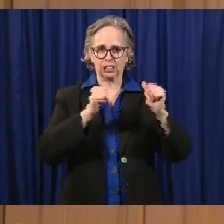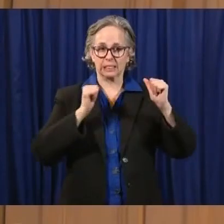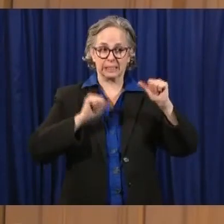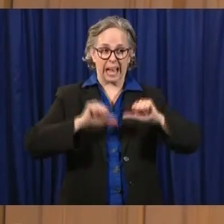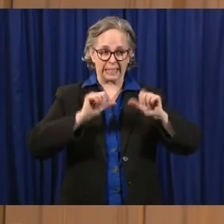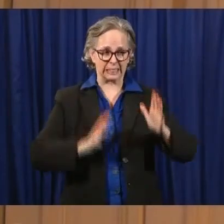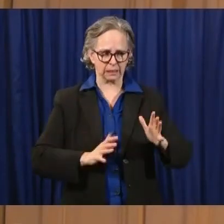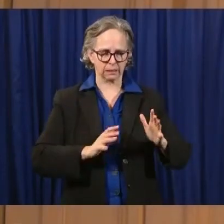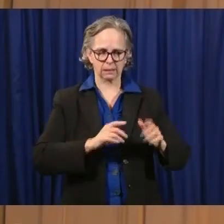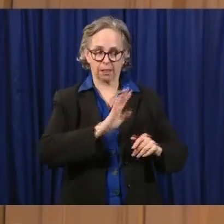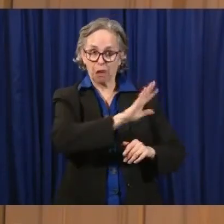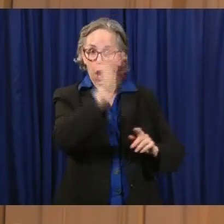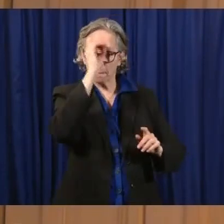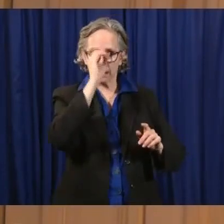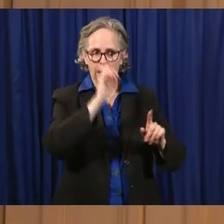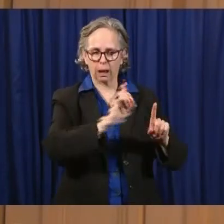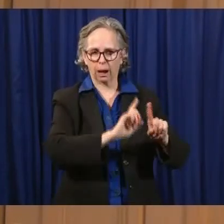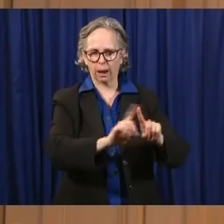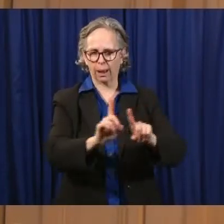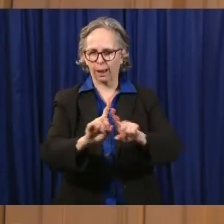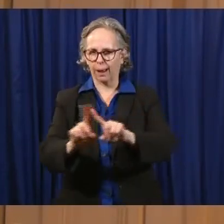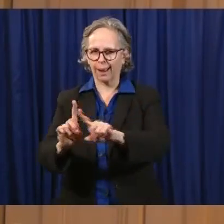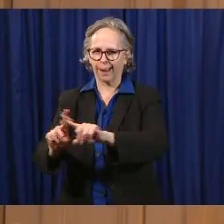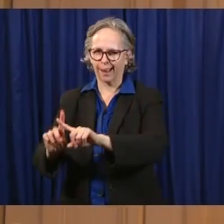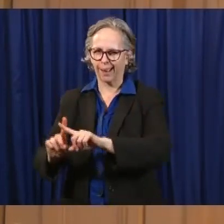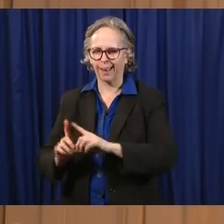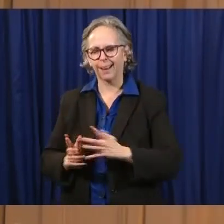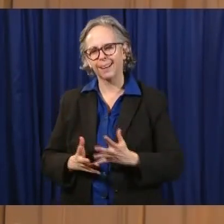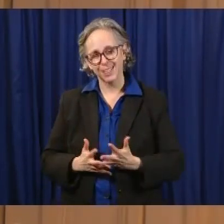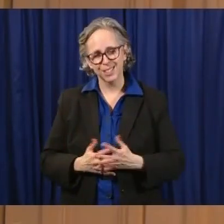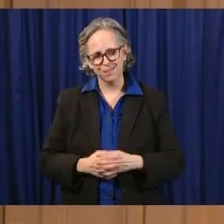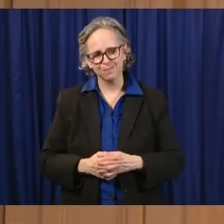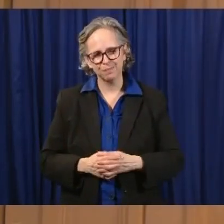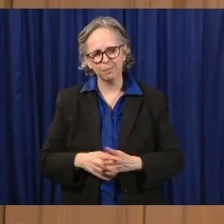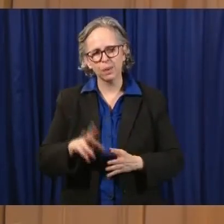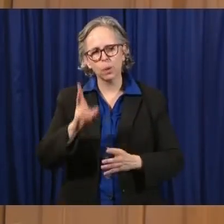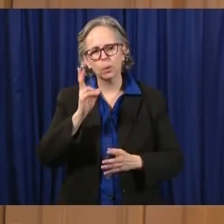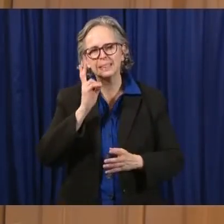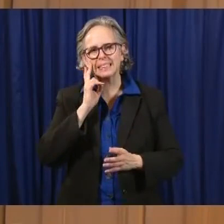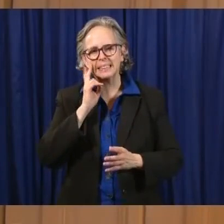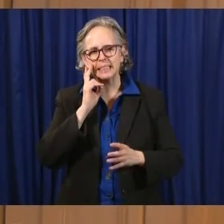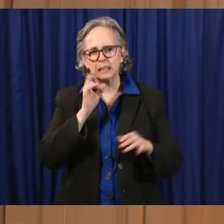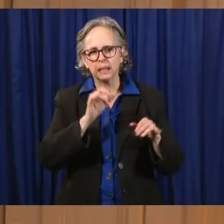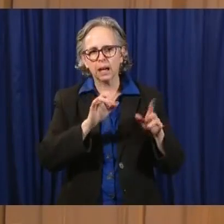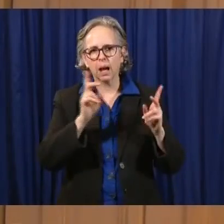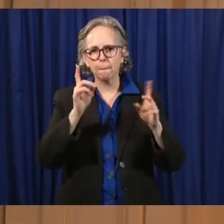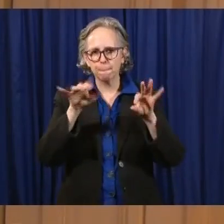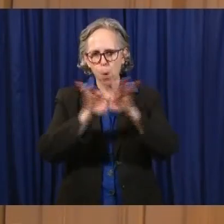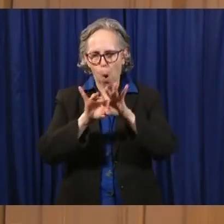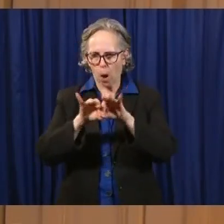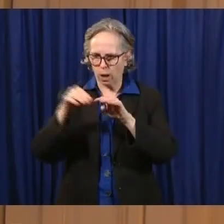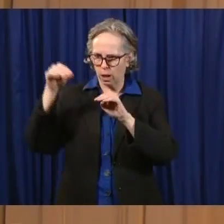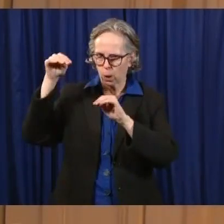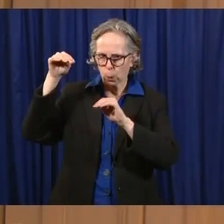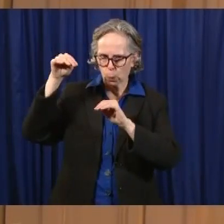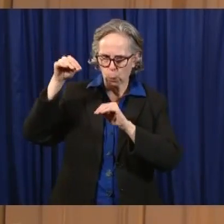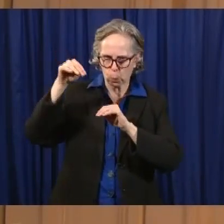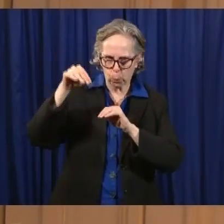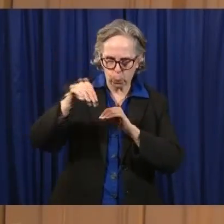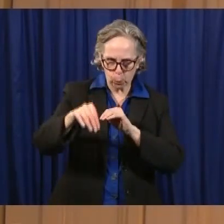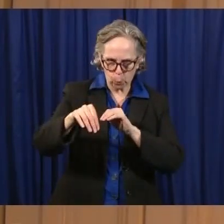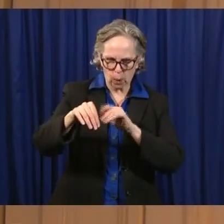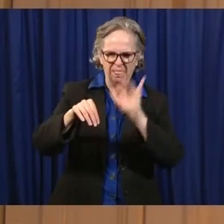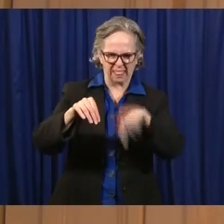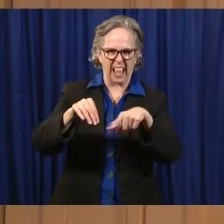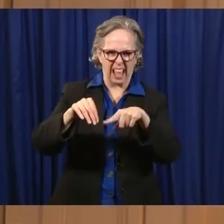see a sustained decrease. Ideally, we would get down to the point where we could contact